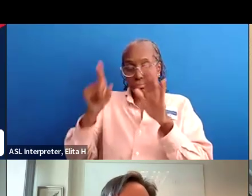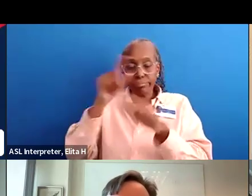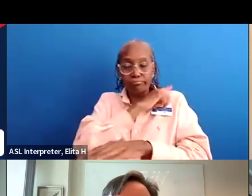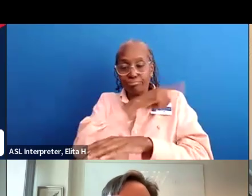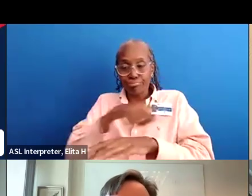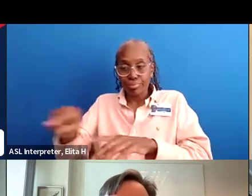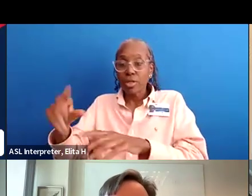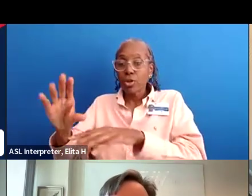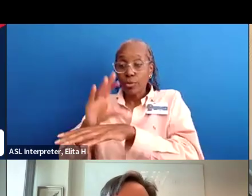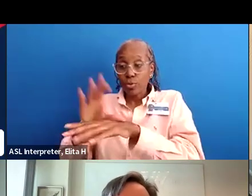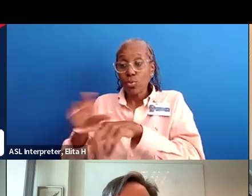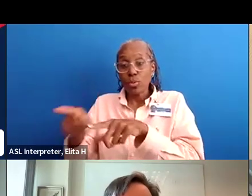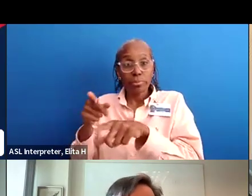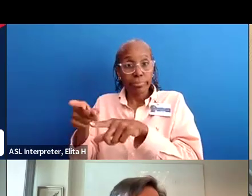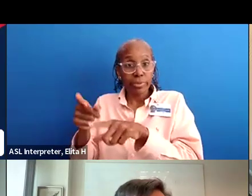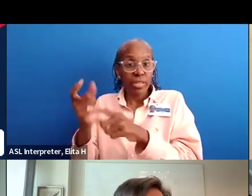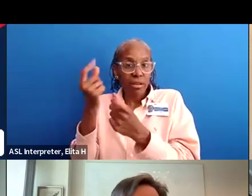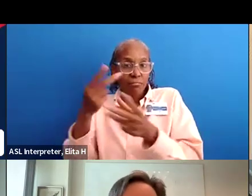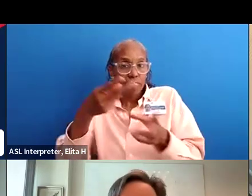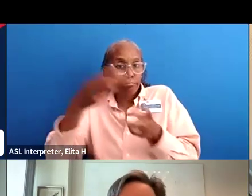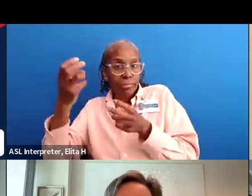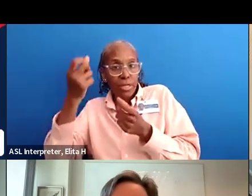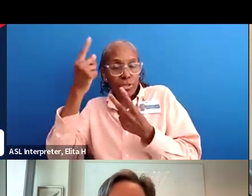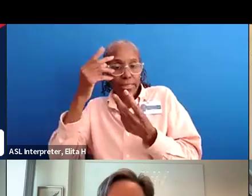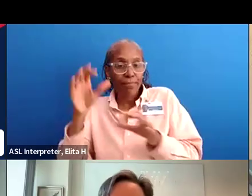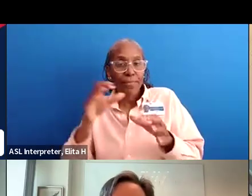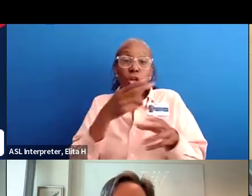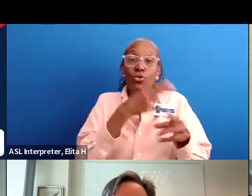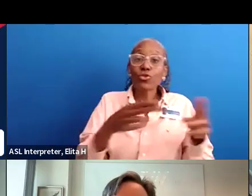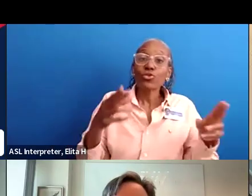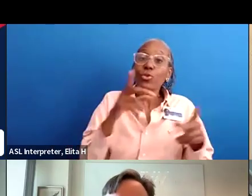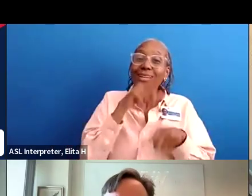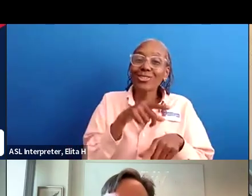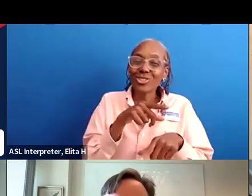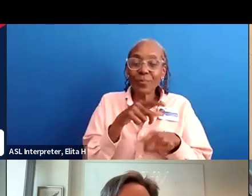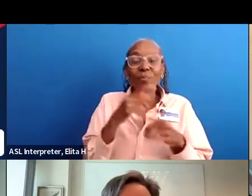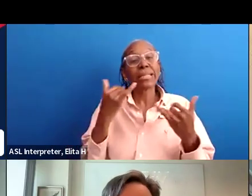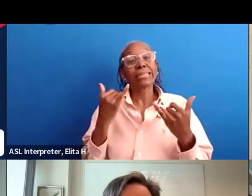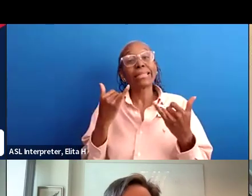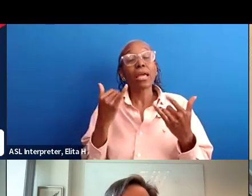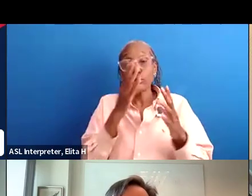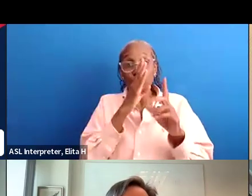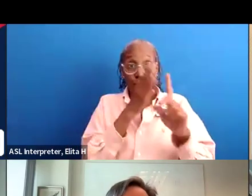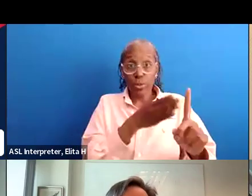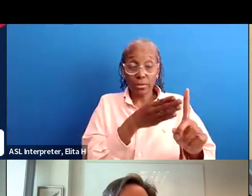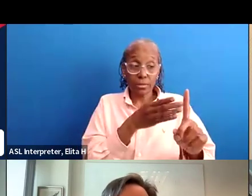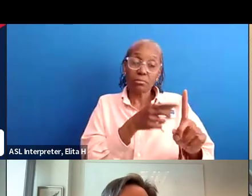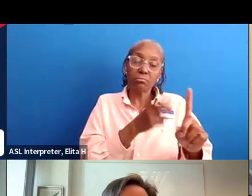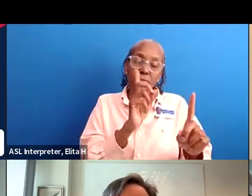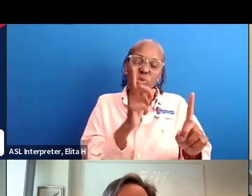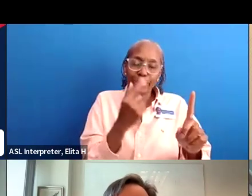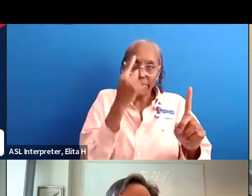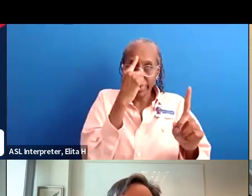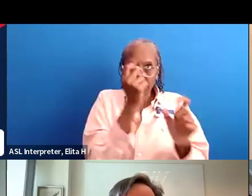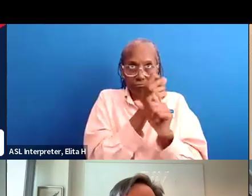that are understanding that activity. So, short answer, I guess, today the direct way is the way that we think